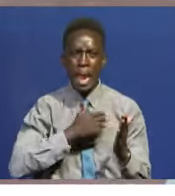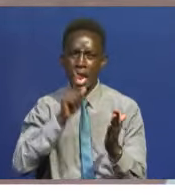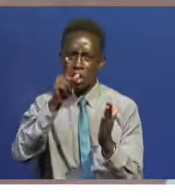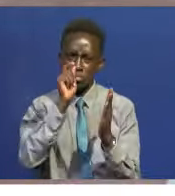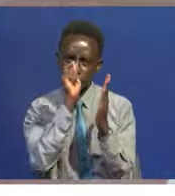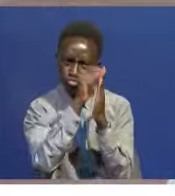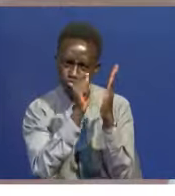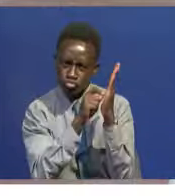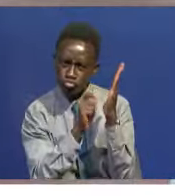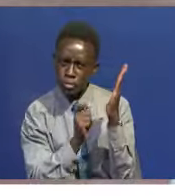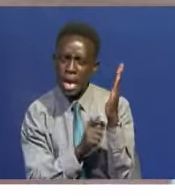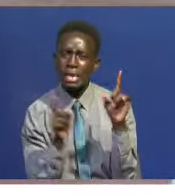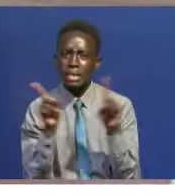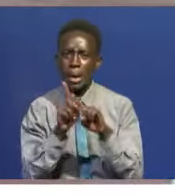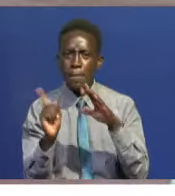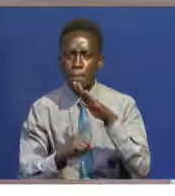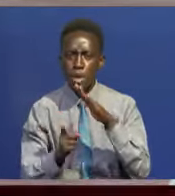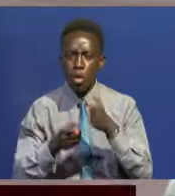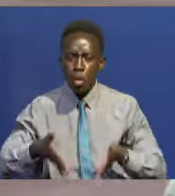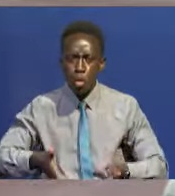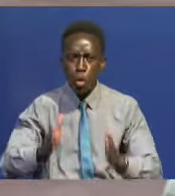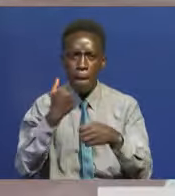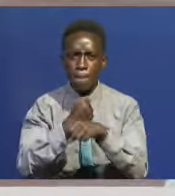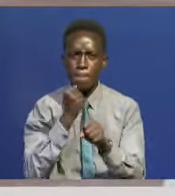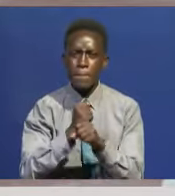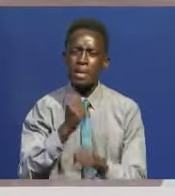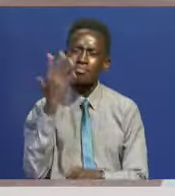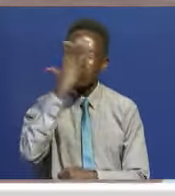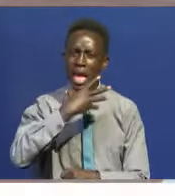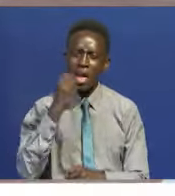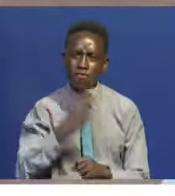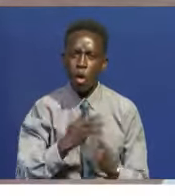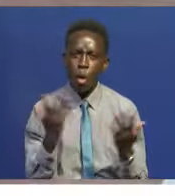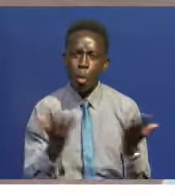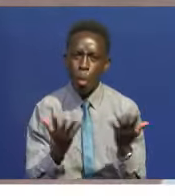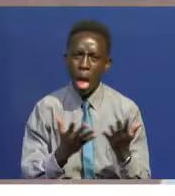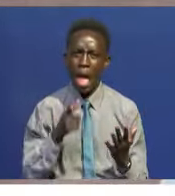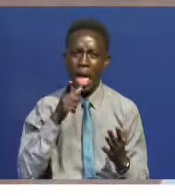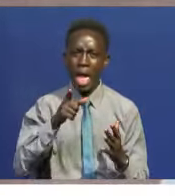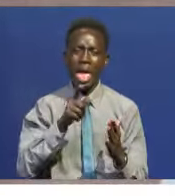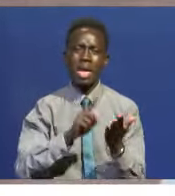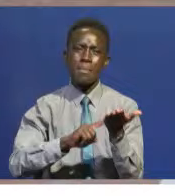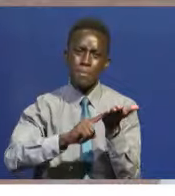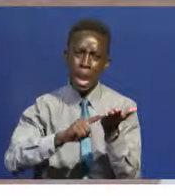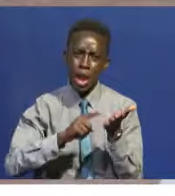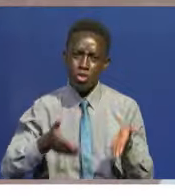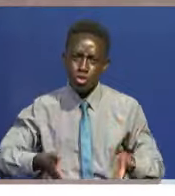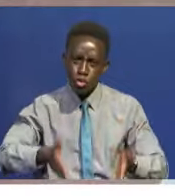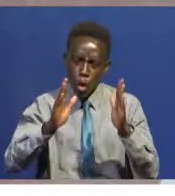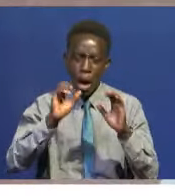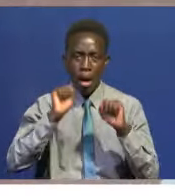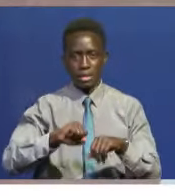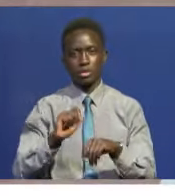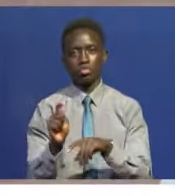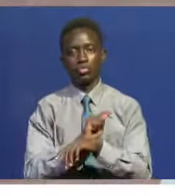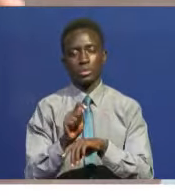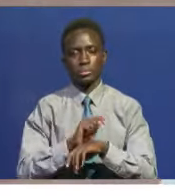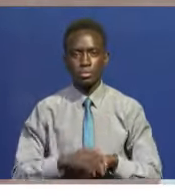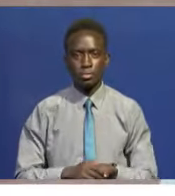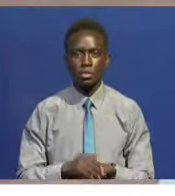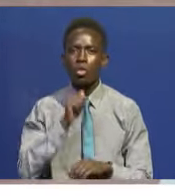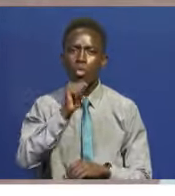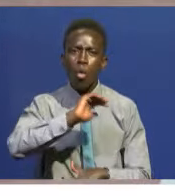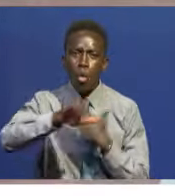Roads, sisi tutatengeneza tuweke maram zuri where they can be able to train. Because it is not all the roads that must